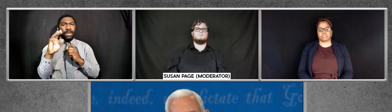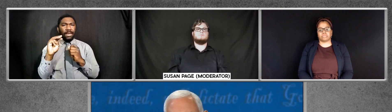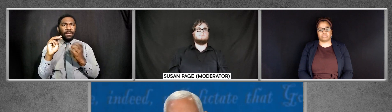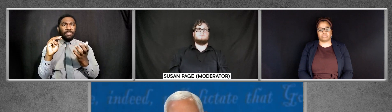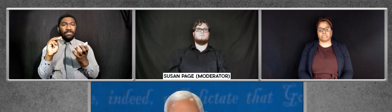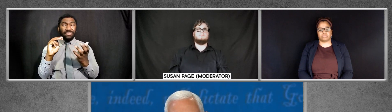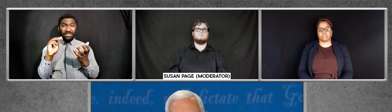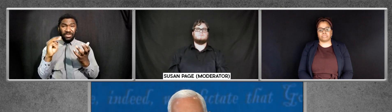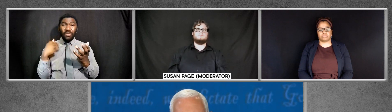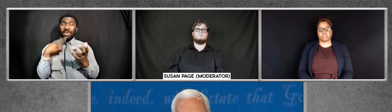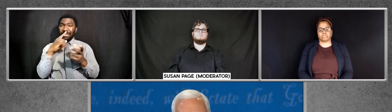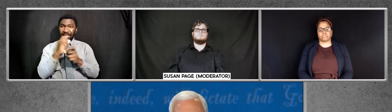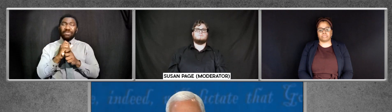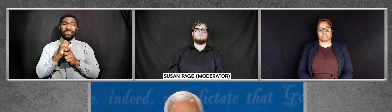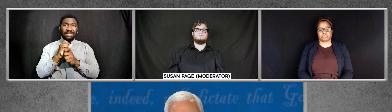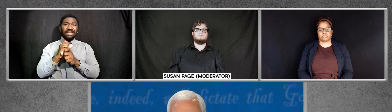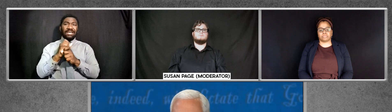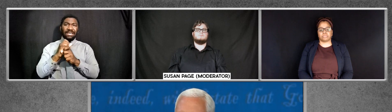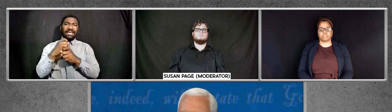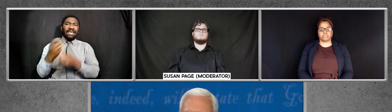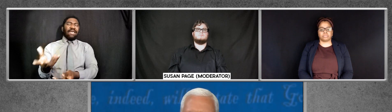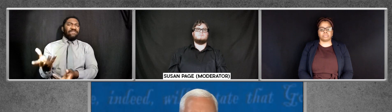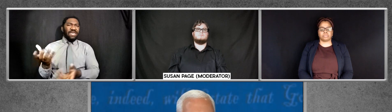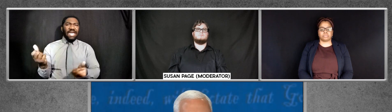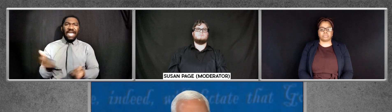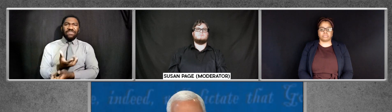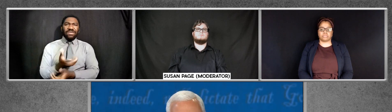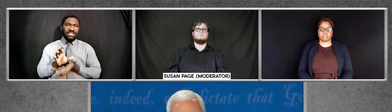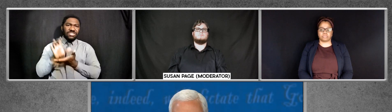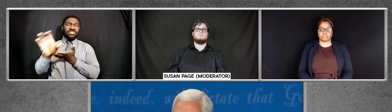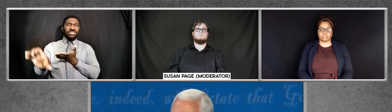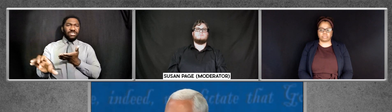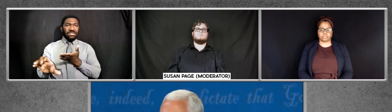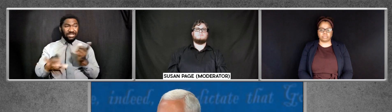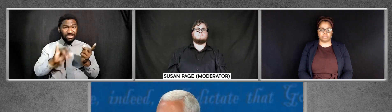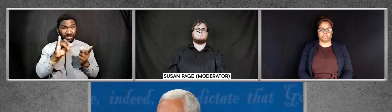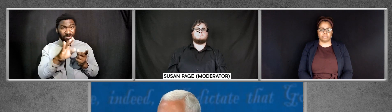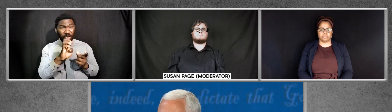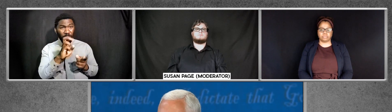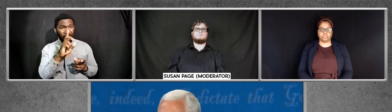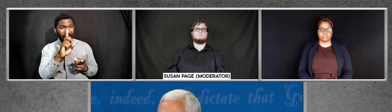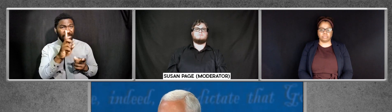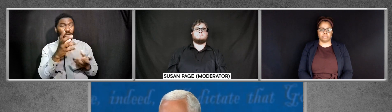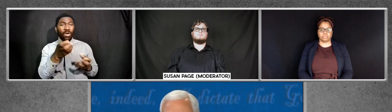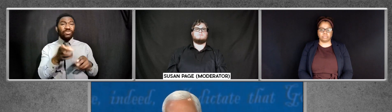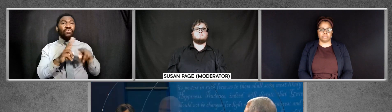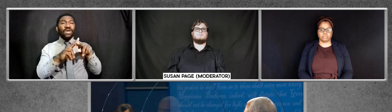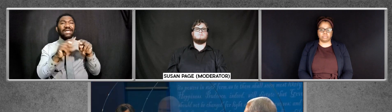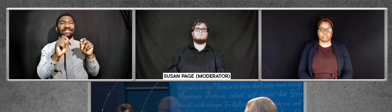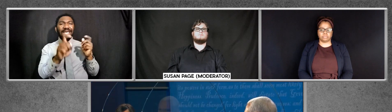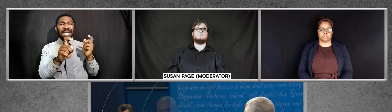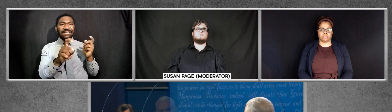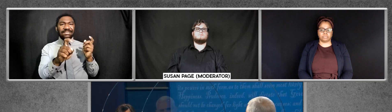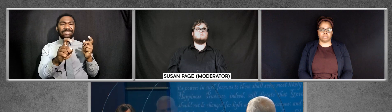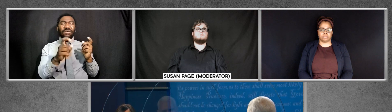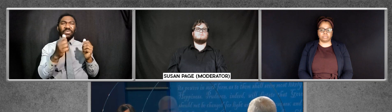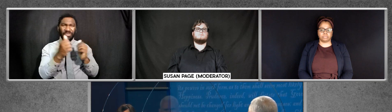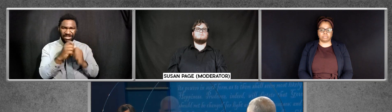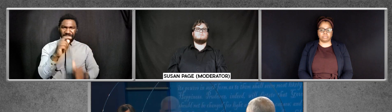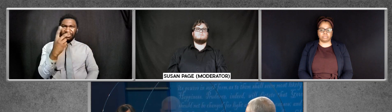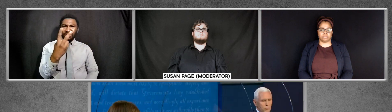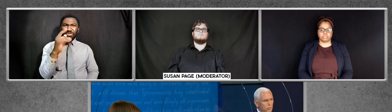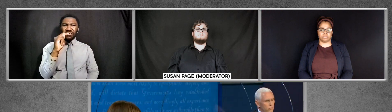Biden and Kamala Harris want to raise taxes. They want to bury our economy under a $2 trillion Green New Deal, which you were one